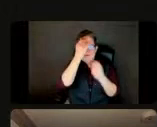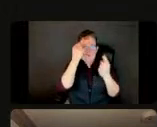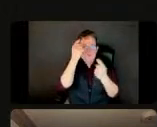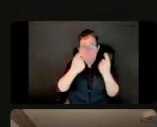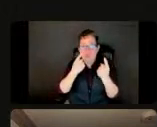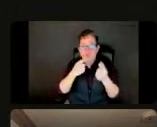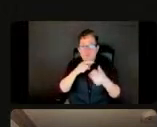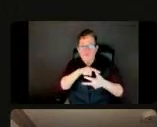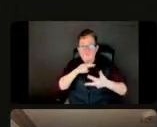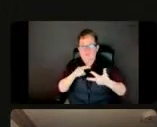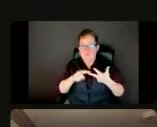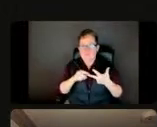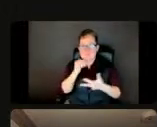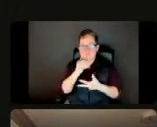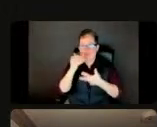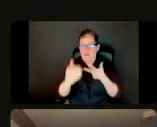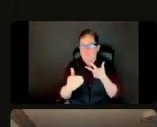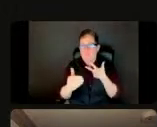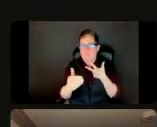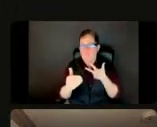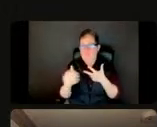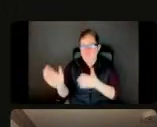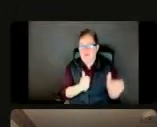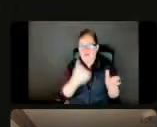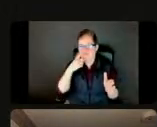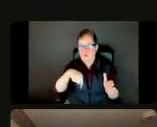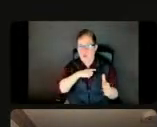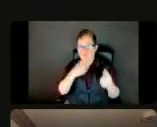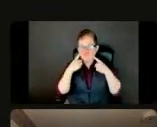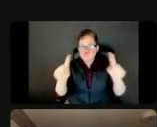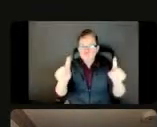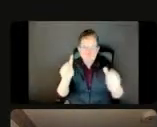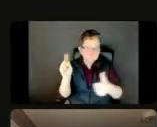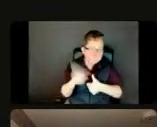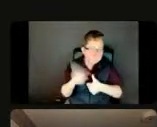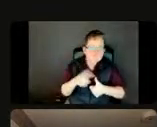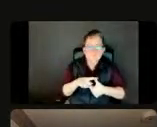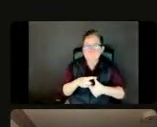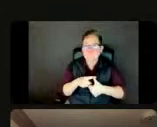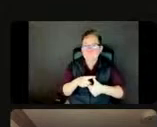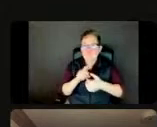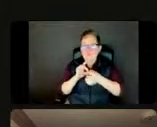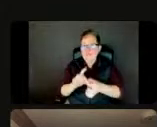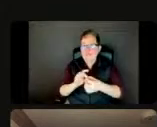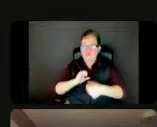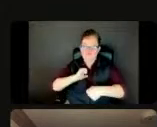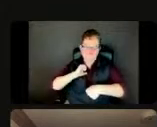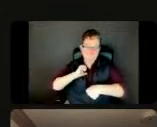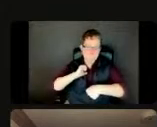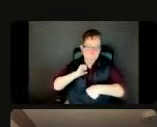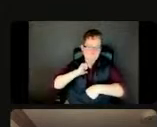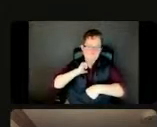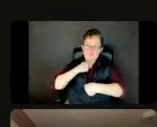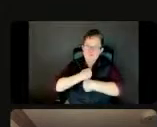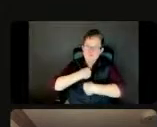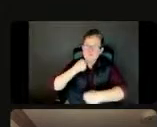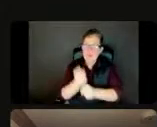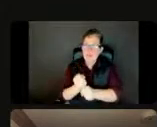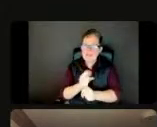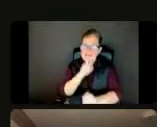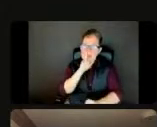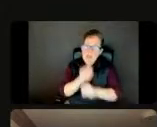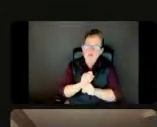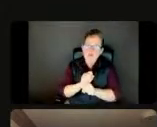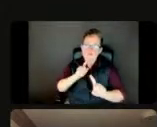3-step plan to help us get where we need to be. One step is around creating an actual response team,